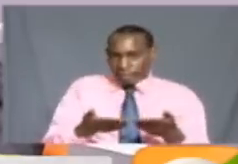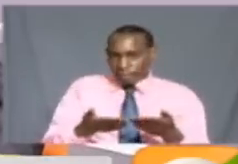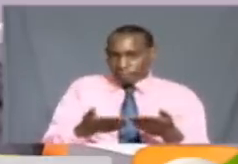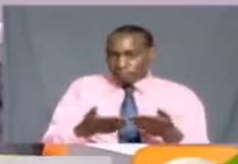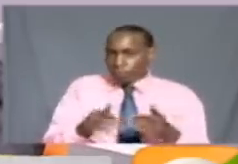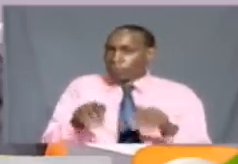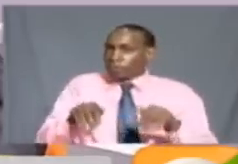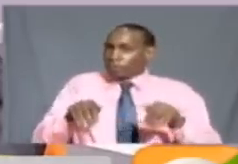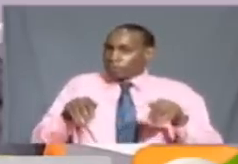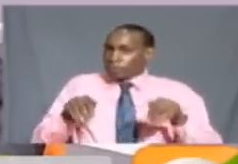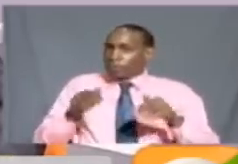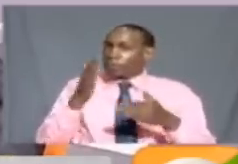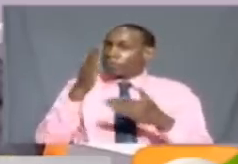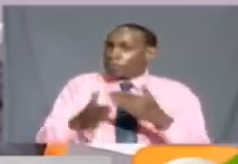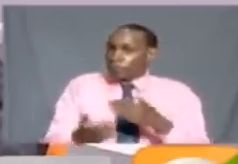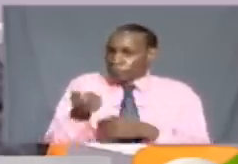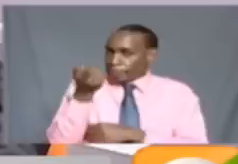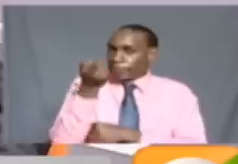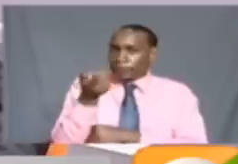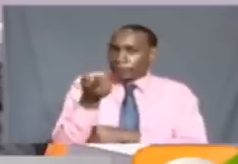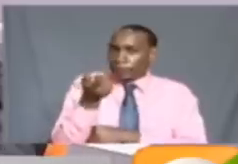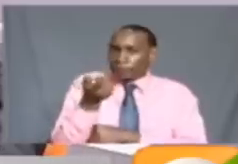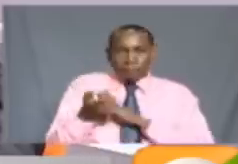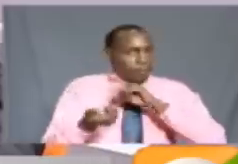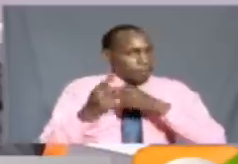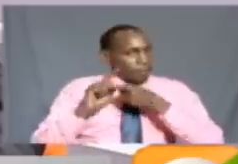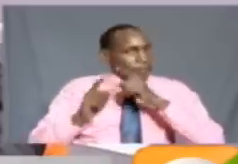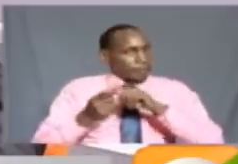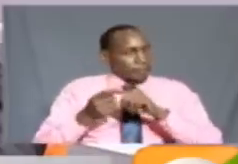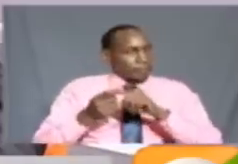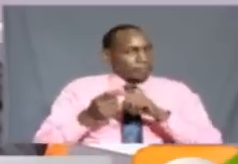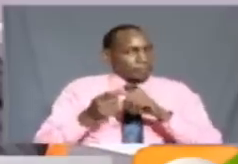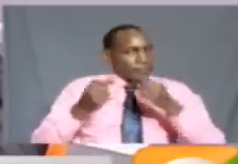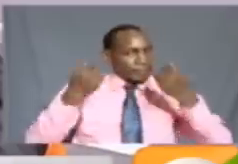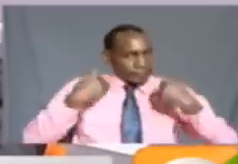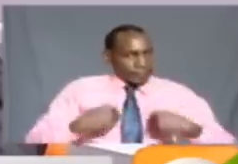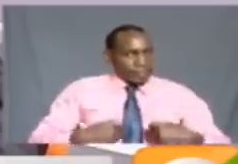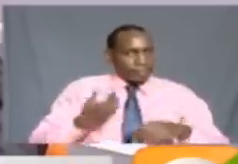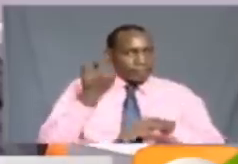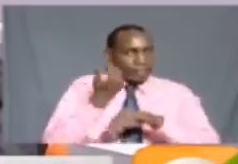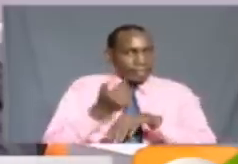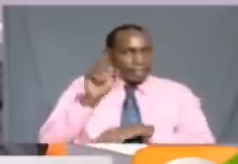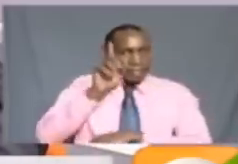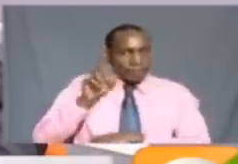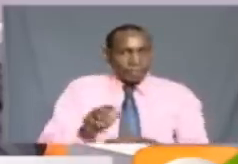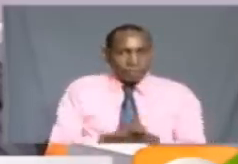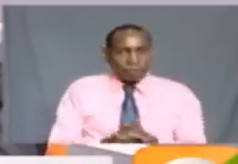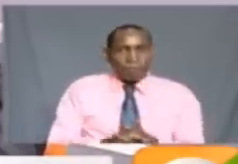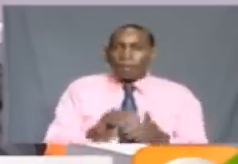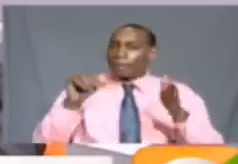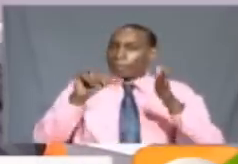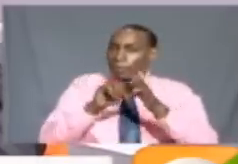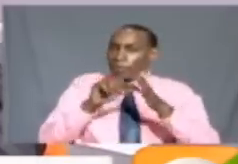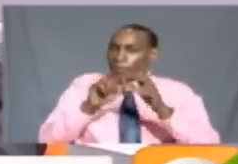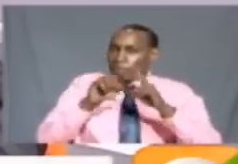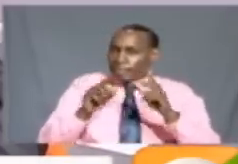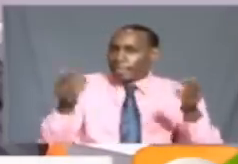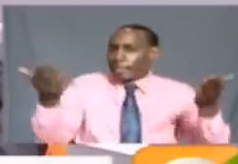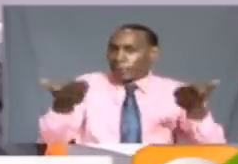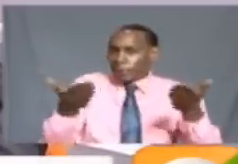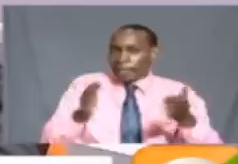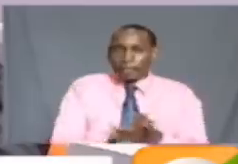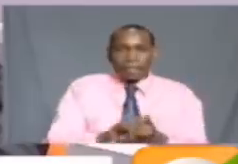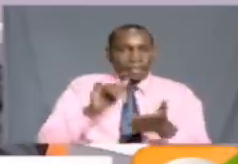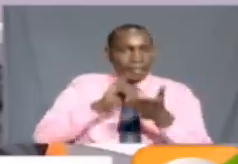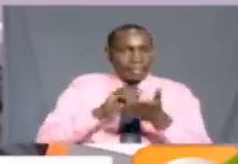a while and take and ask ourselves the hard questions. Where did the rain start beating us? That